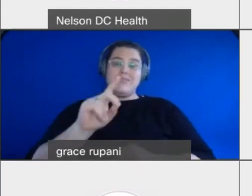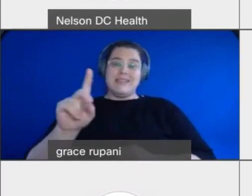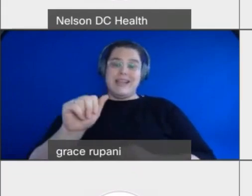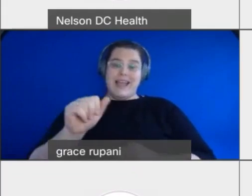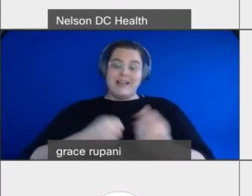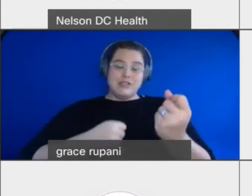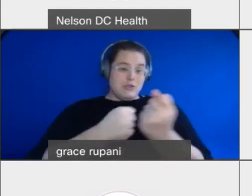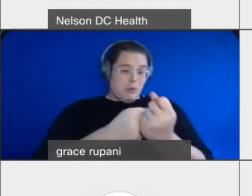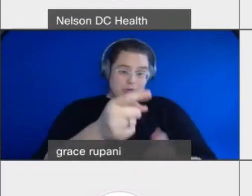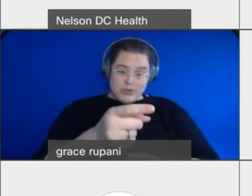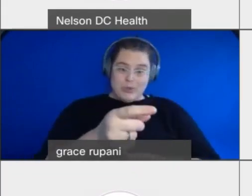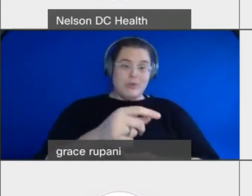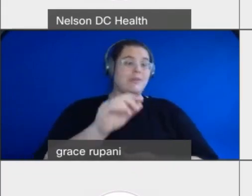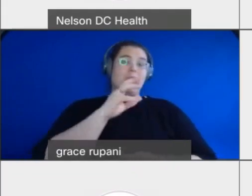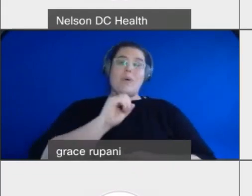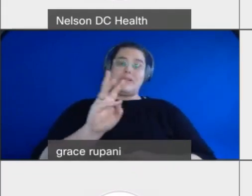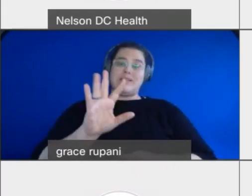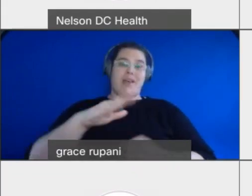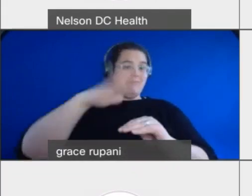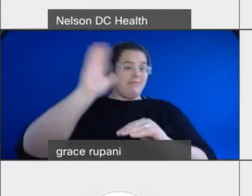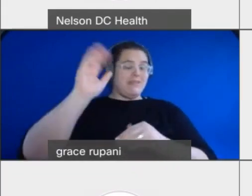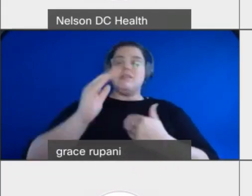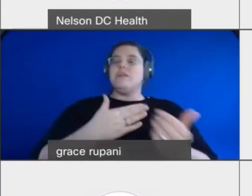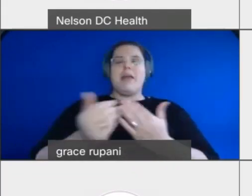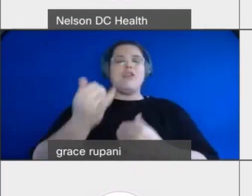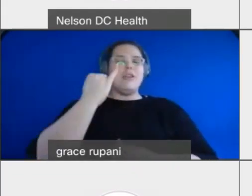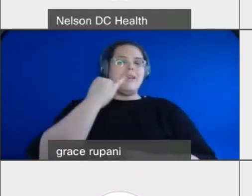regardless of the kind of placement they live in,